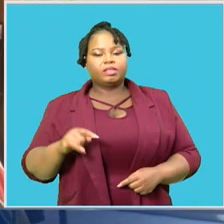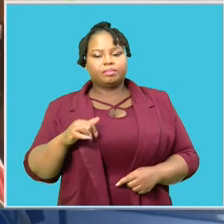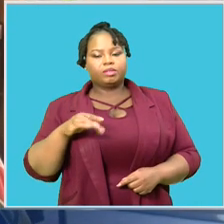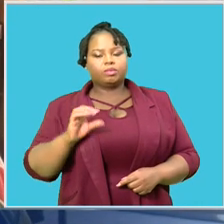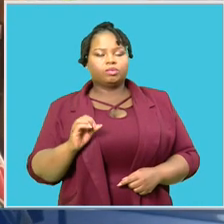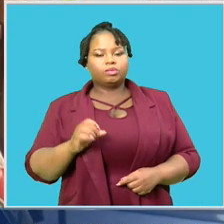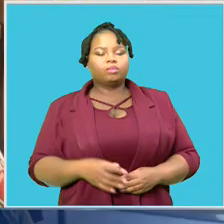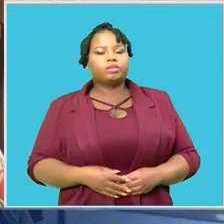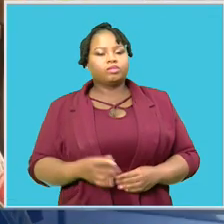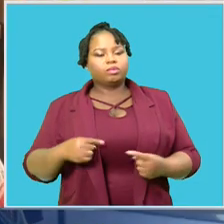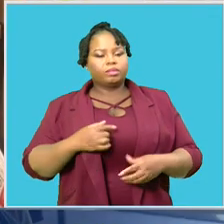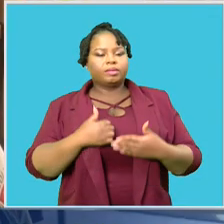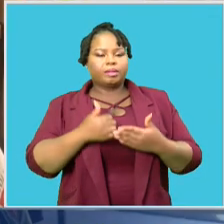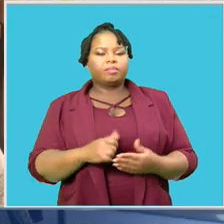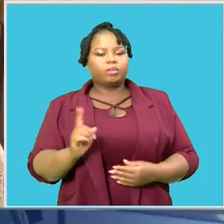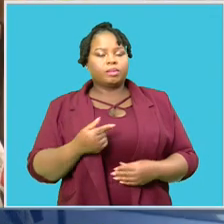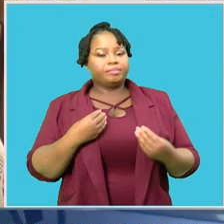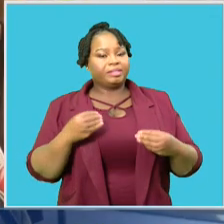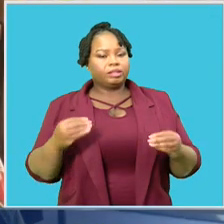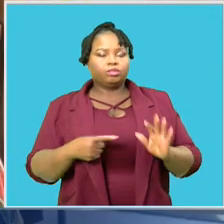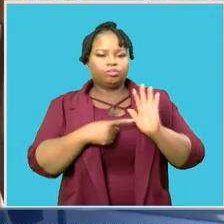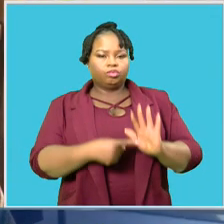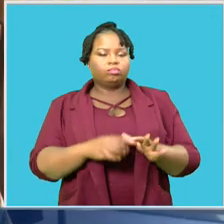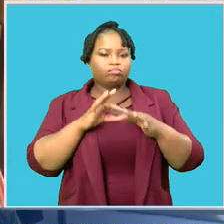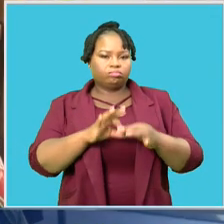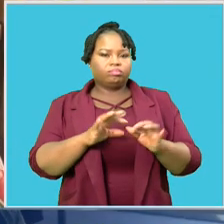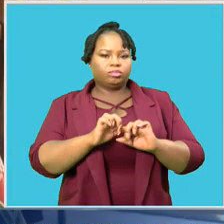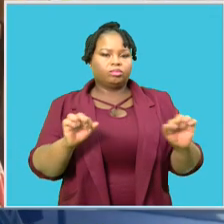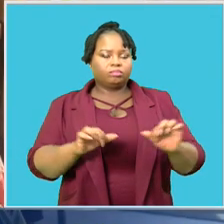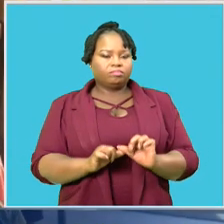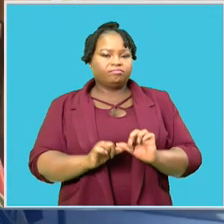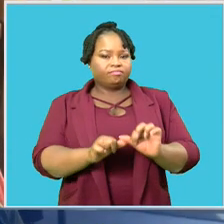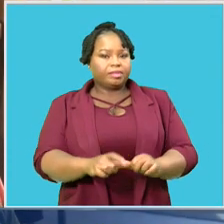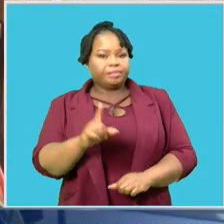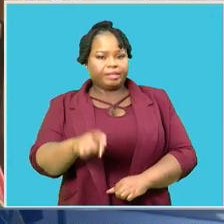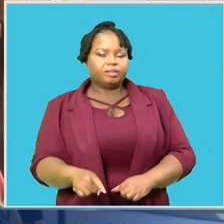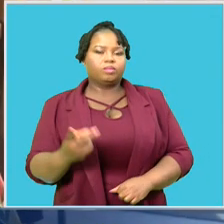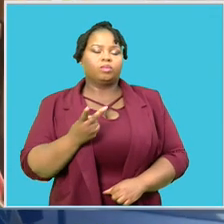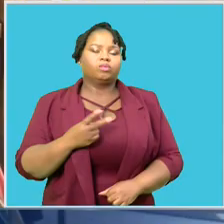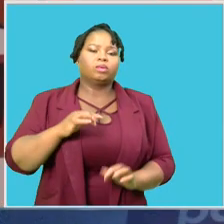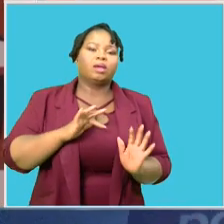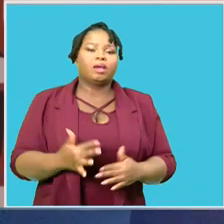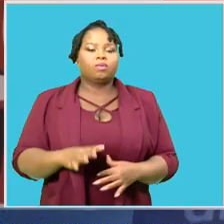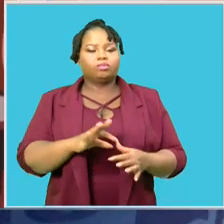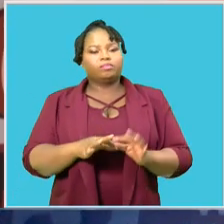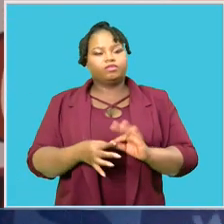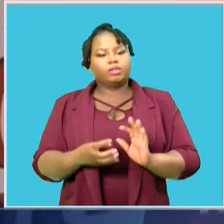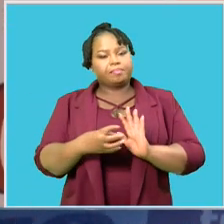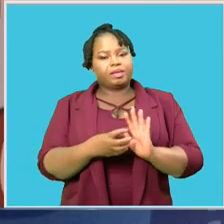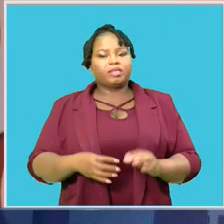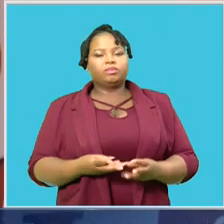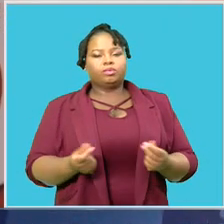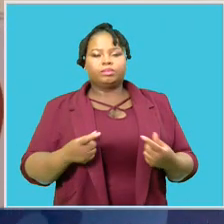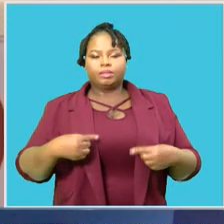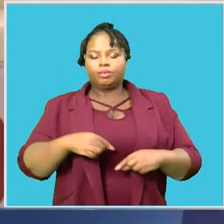Solutions, we help businesses of all sizes to showcase their commitment to sustainability through the eco-friendly branding solutions